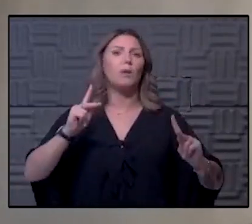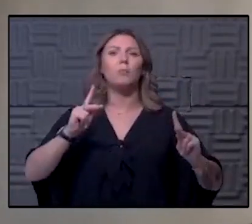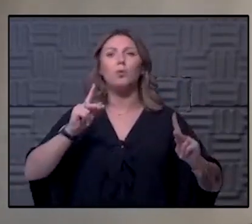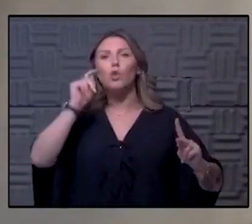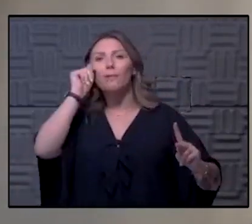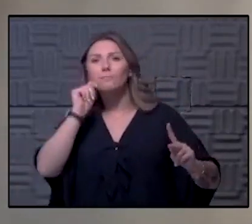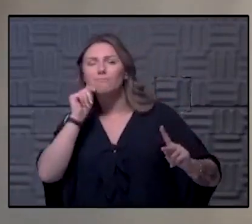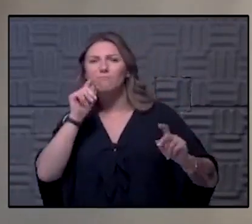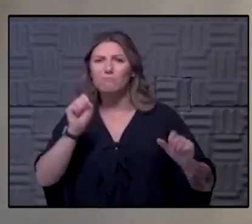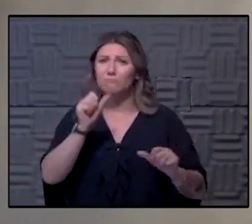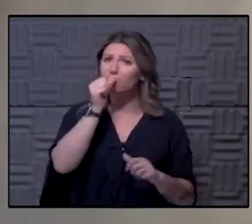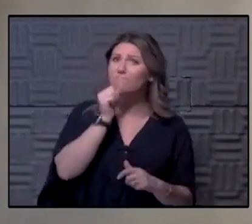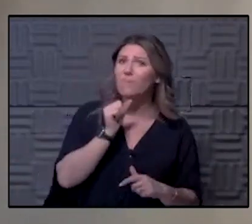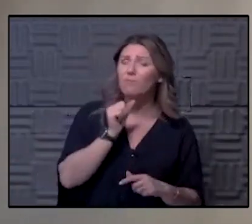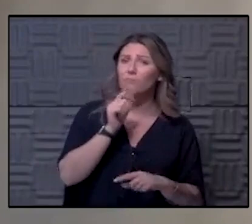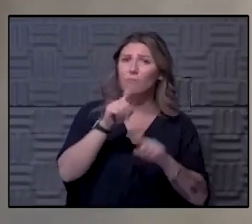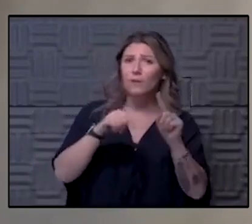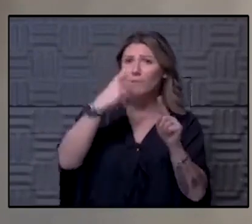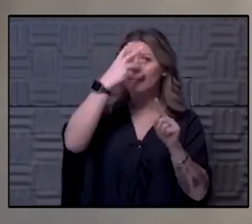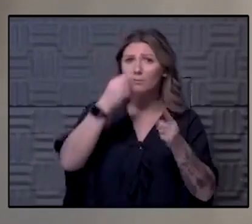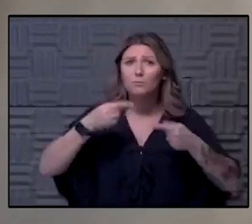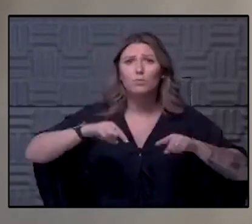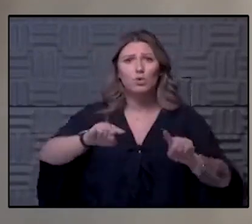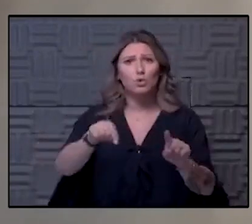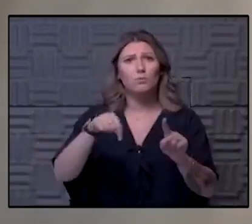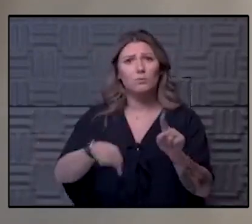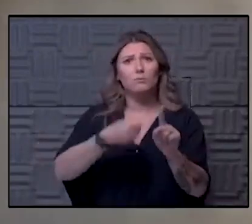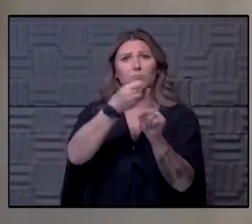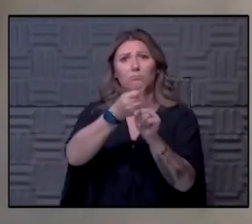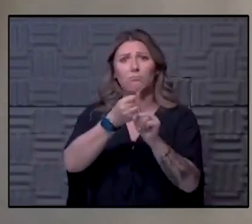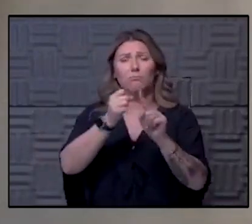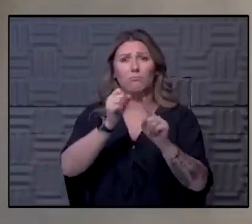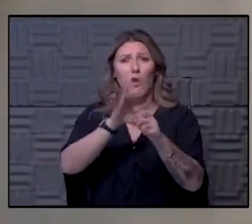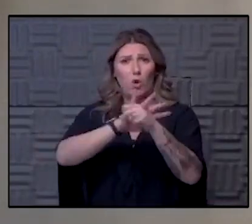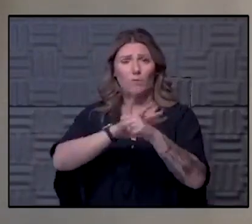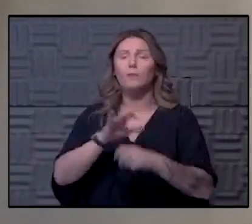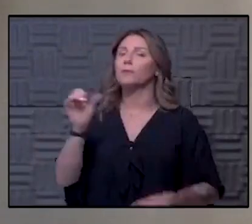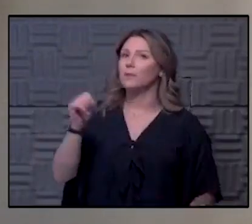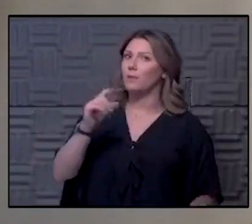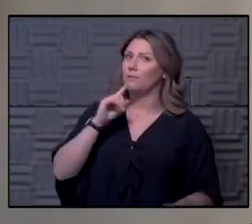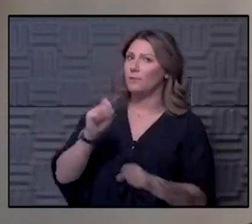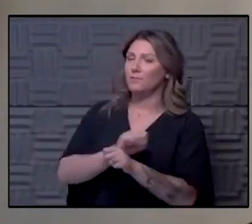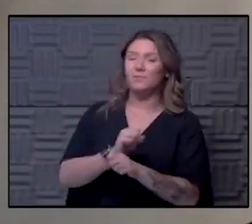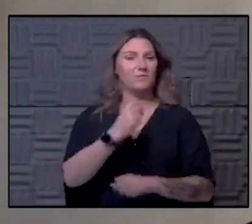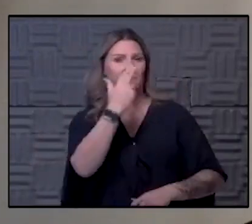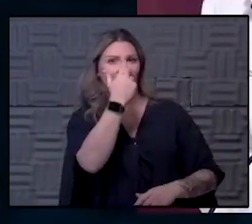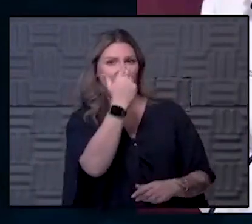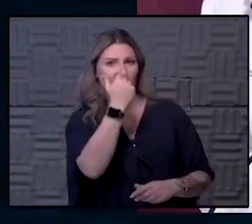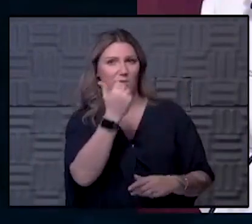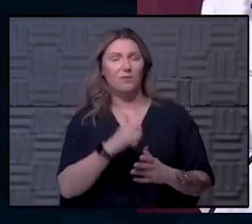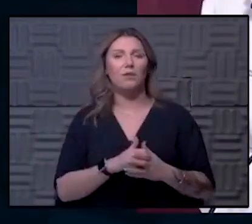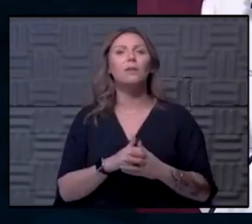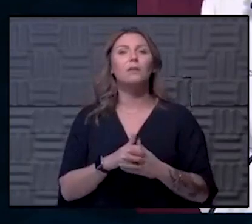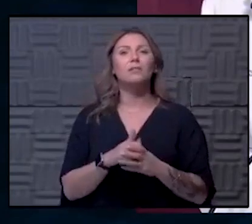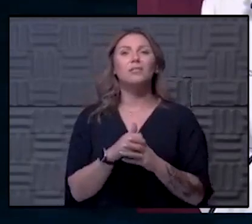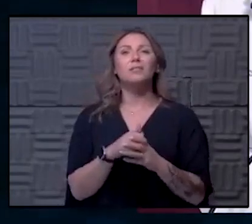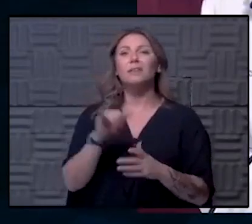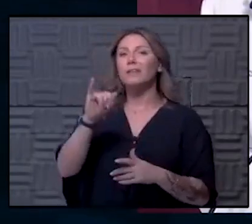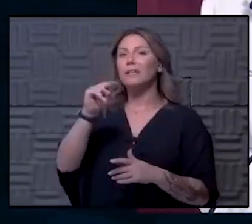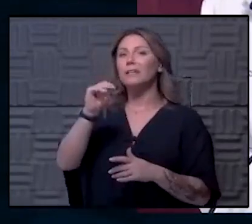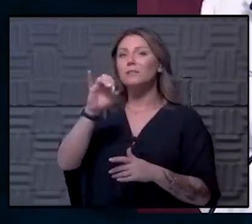they suffer from insomnia during this time? Absolutely. It's funny. I think insomnia